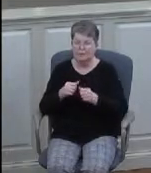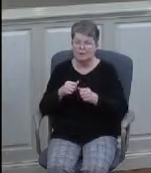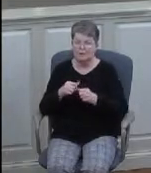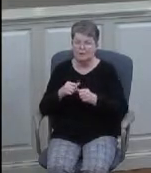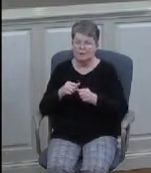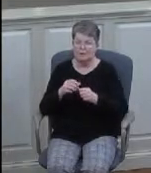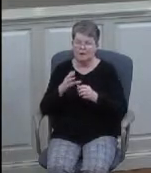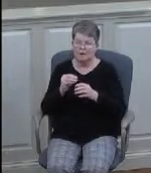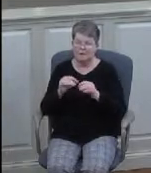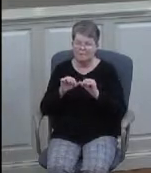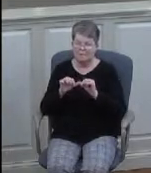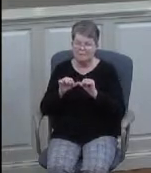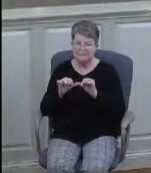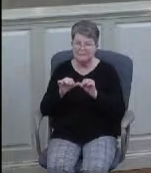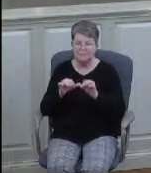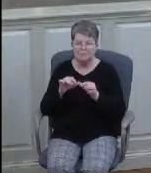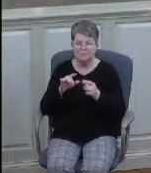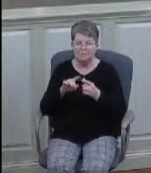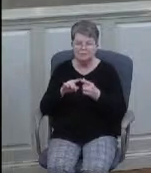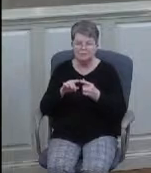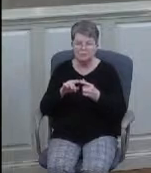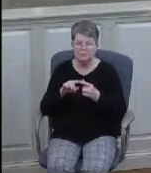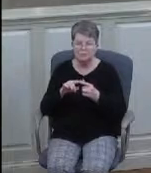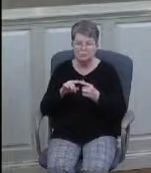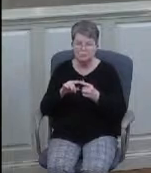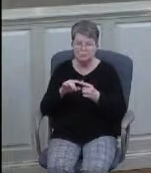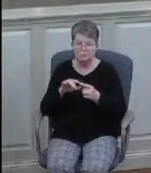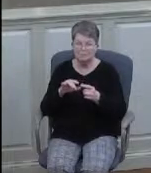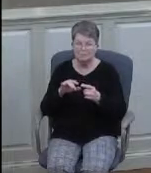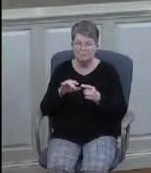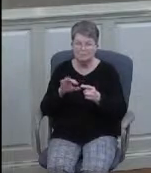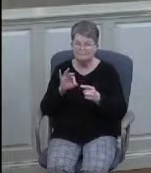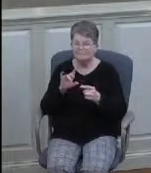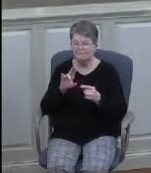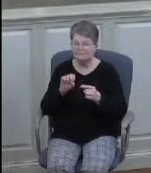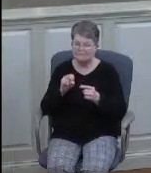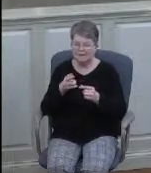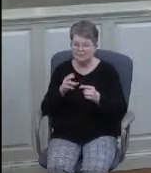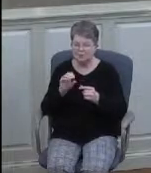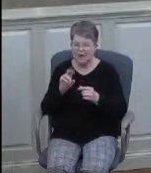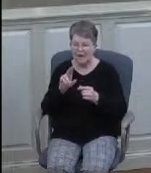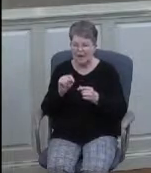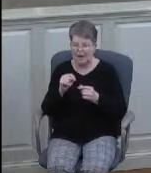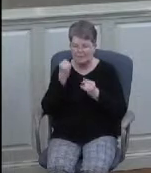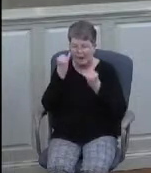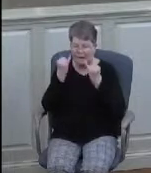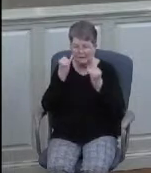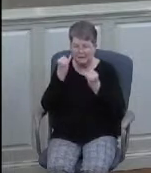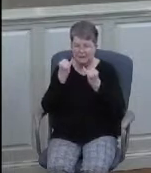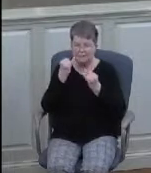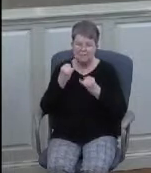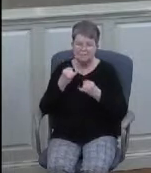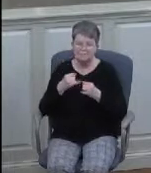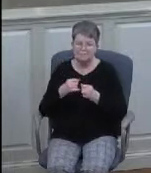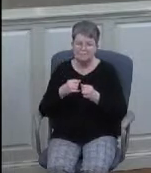and in continuing to flesh out some of the ideas,